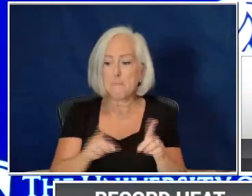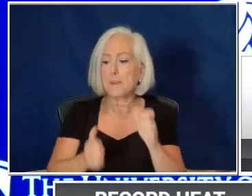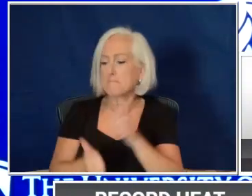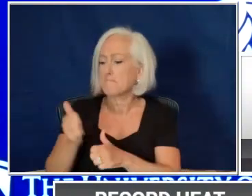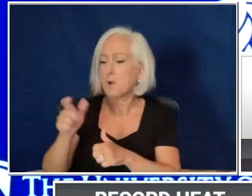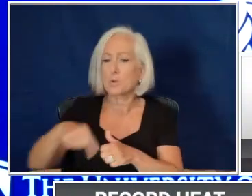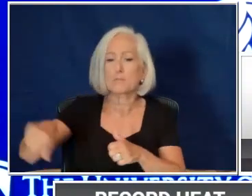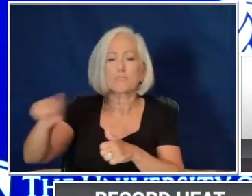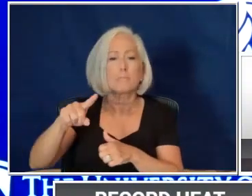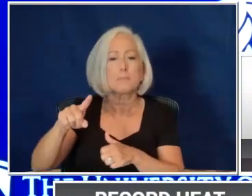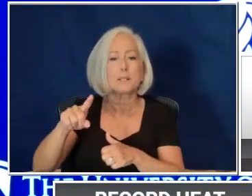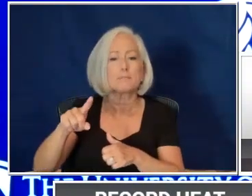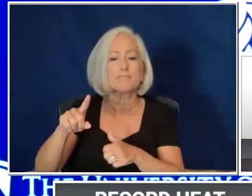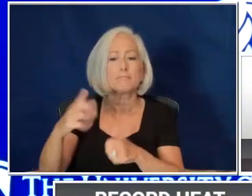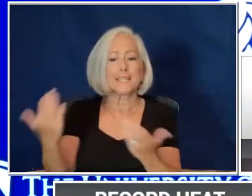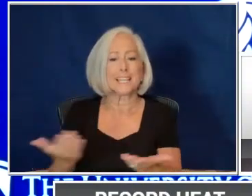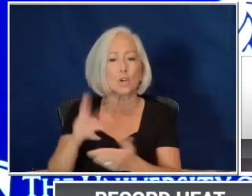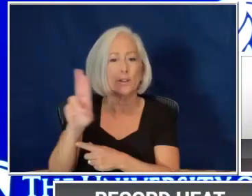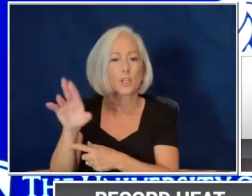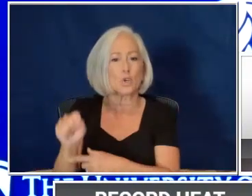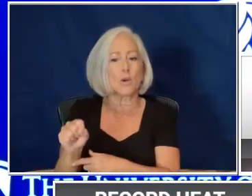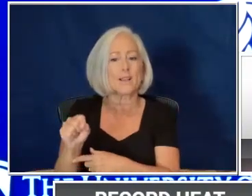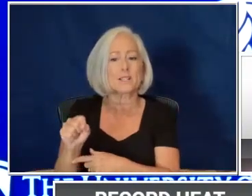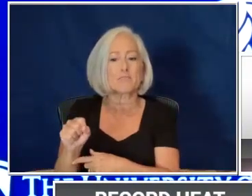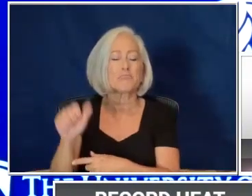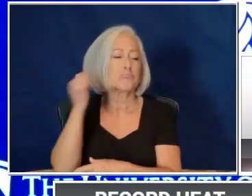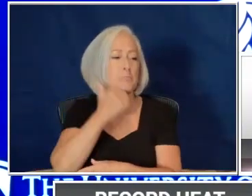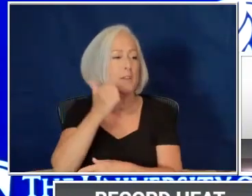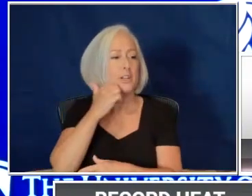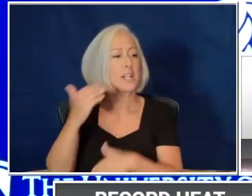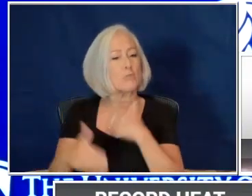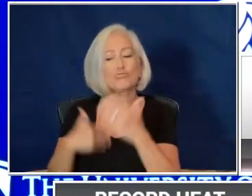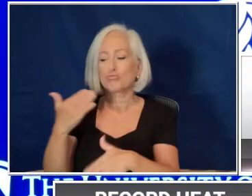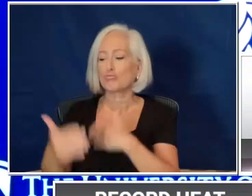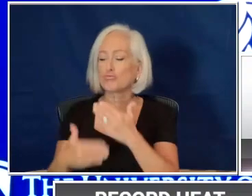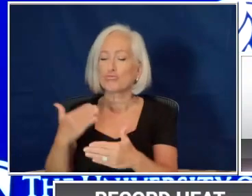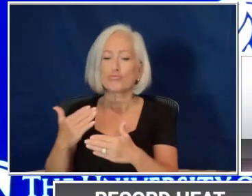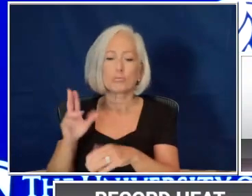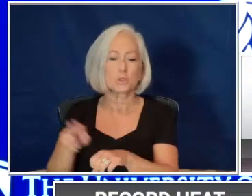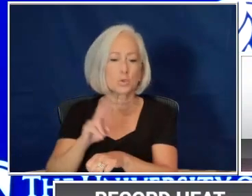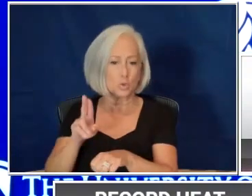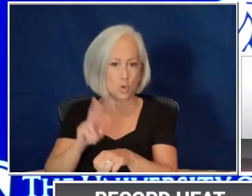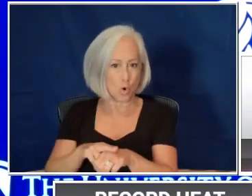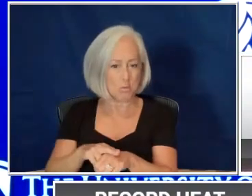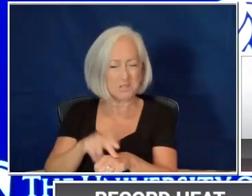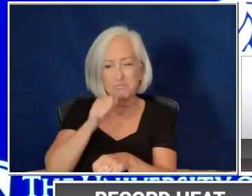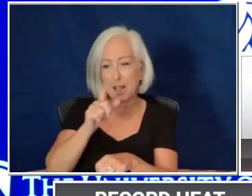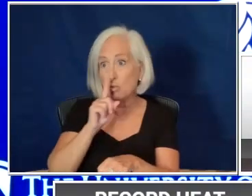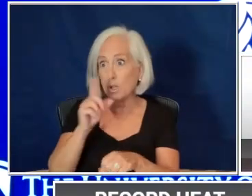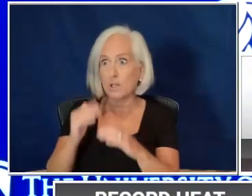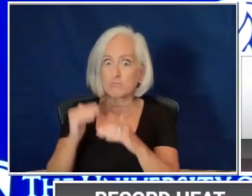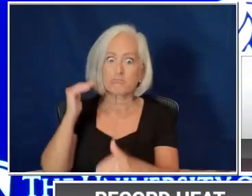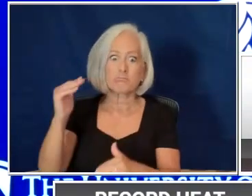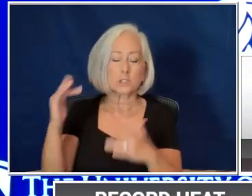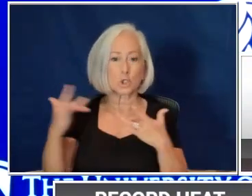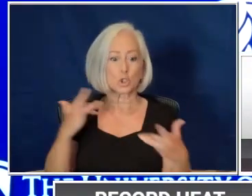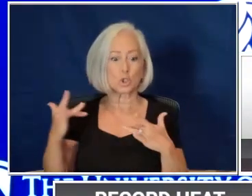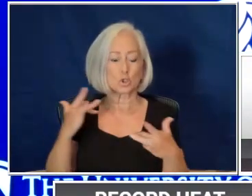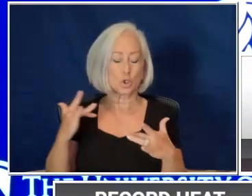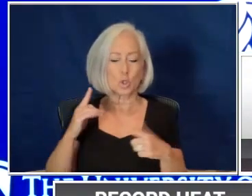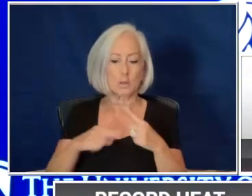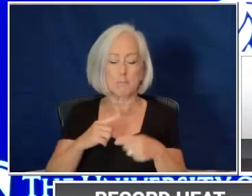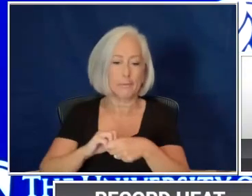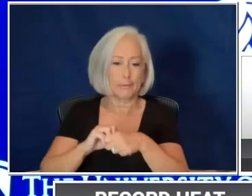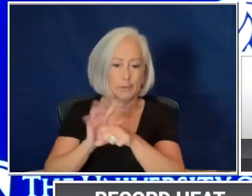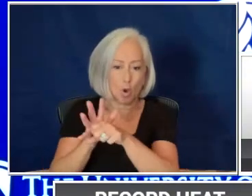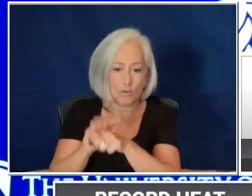United States now are going about their lives and really not taking too much concern with the circulating virus as it